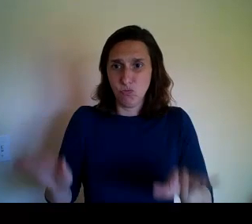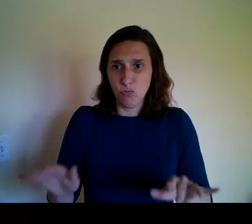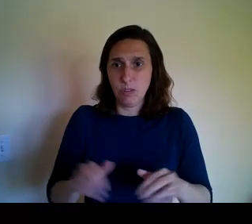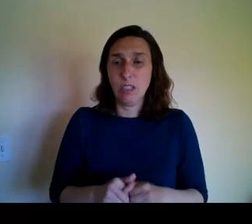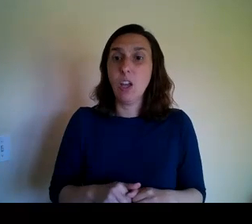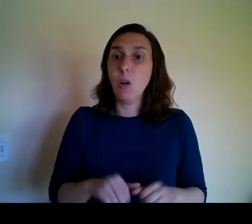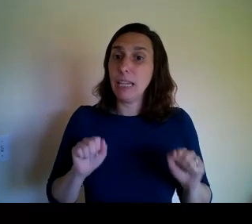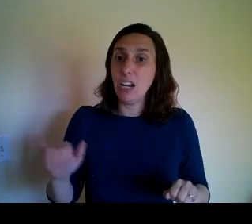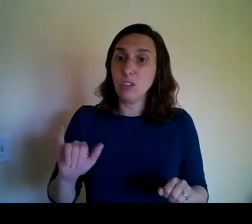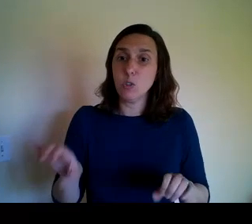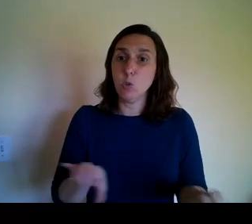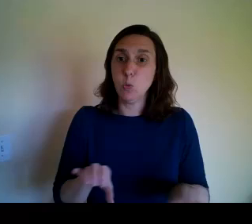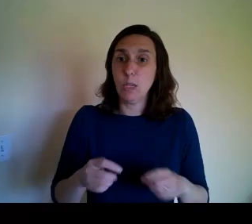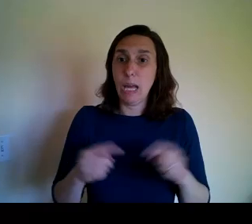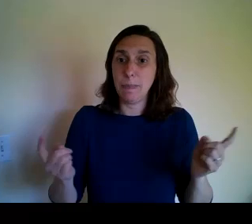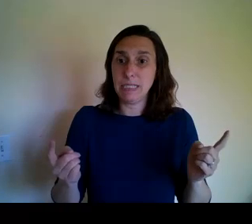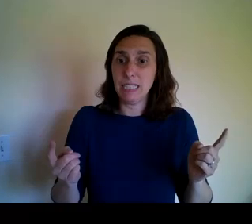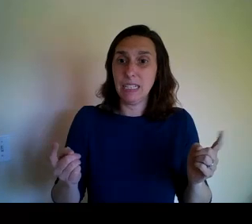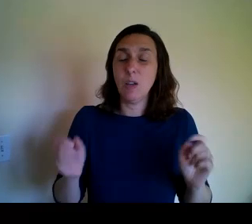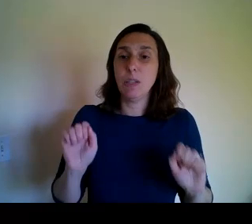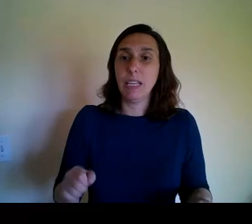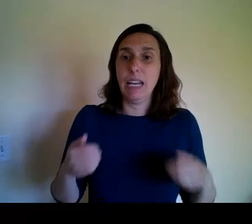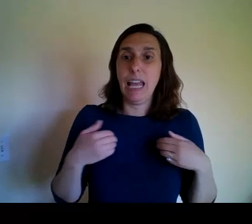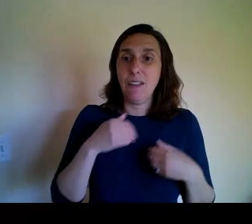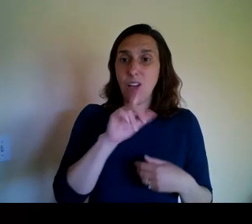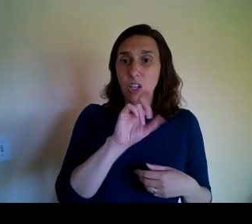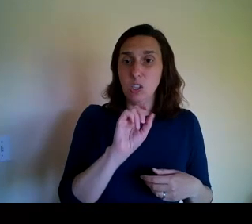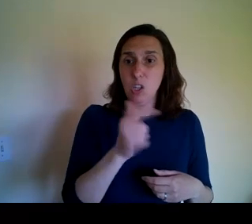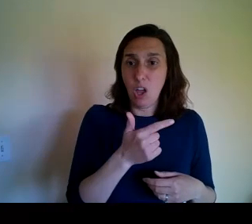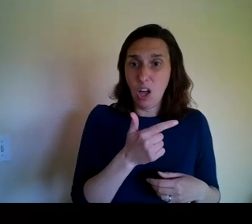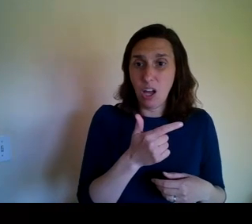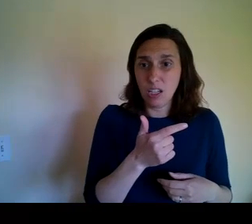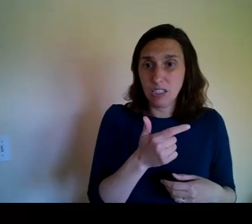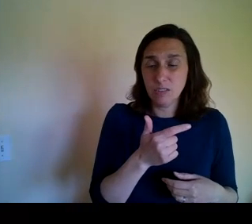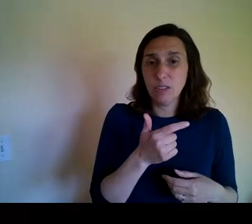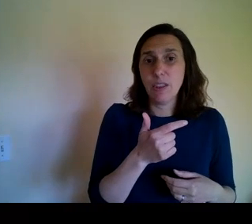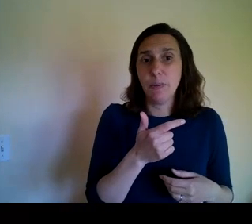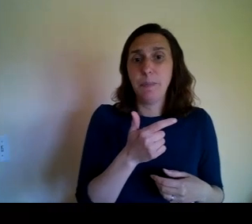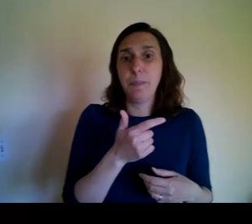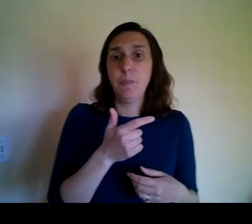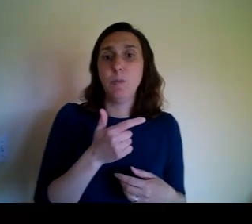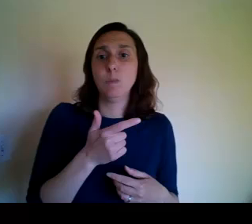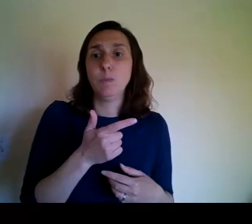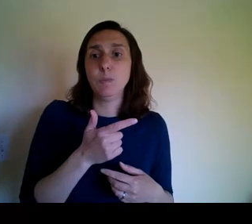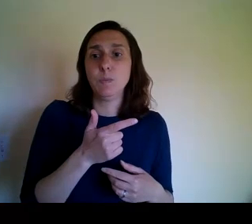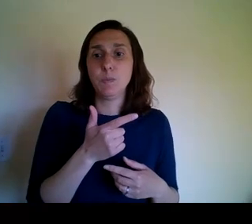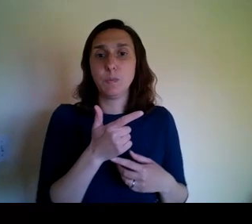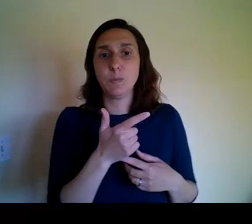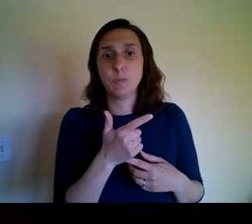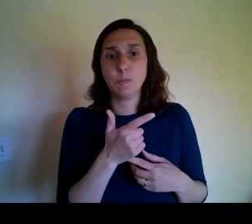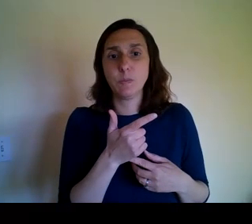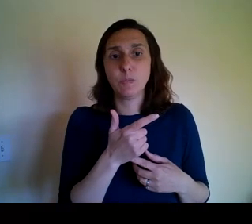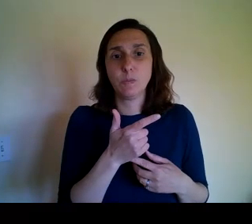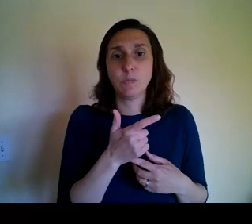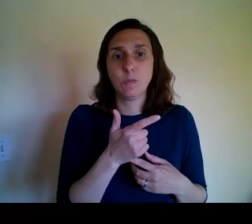opposite can happen. We can express a logarithm in terms of